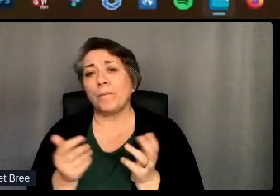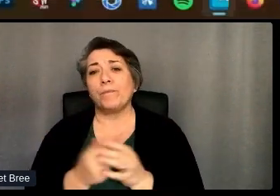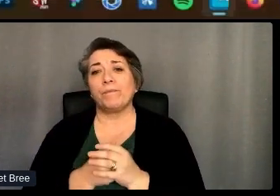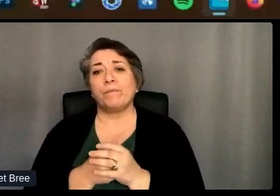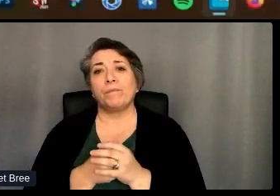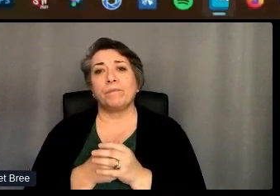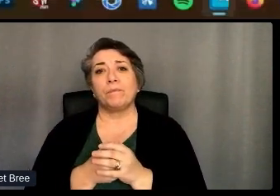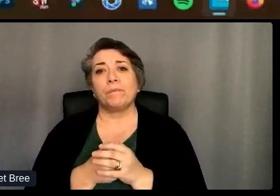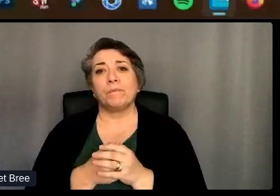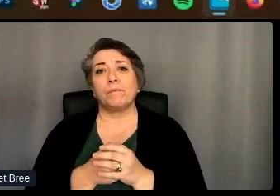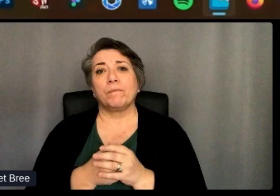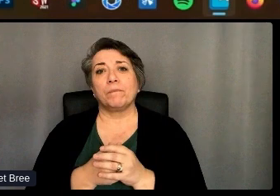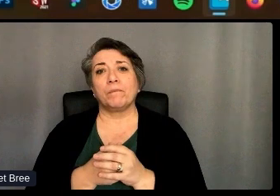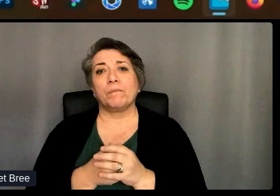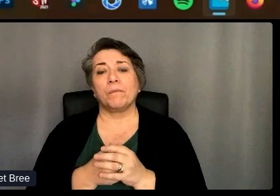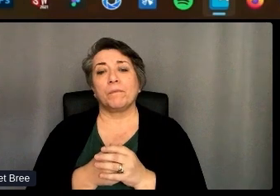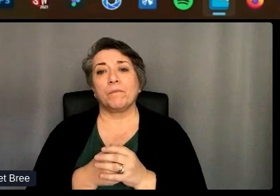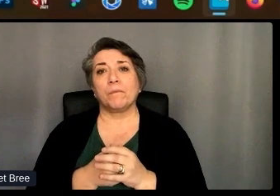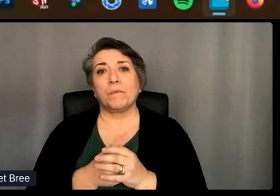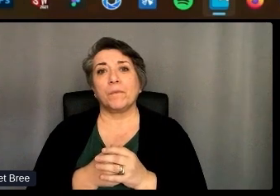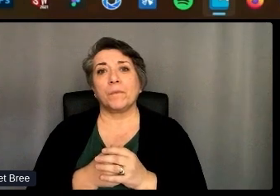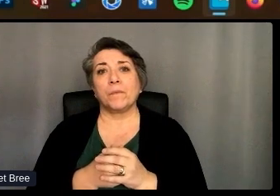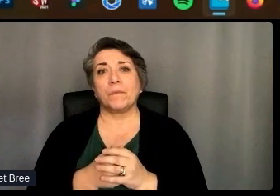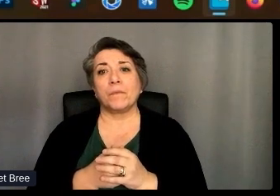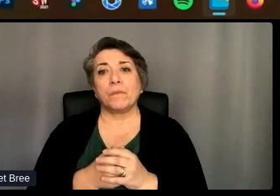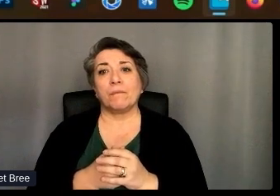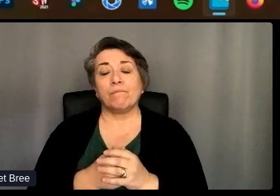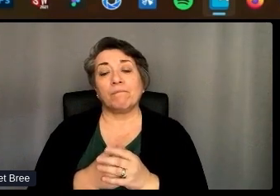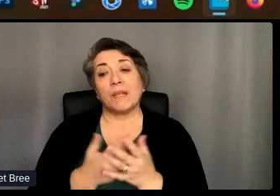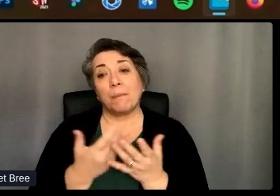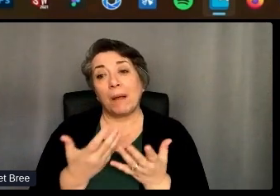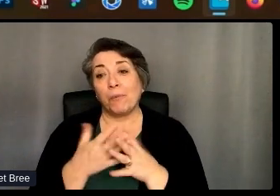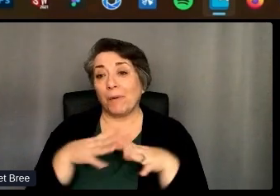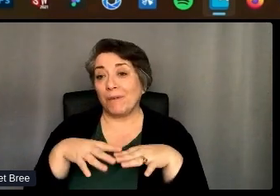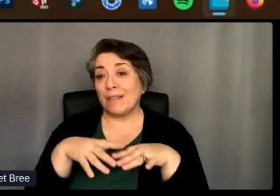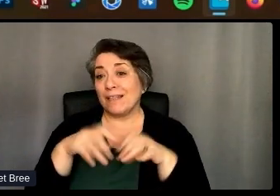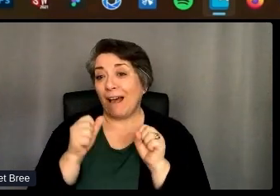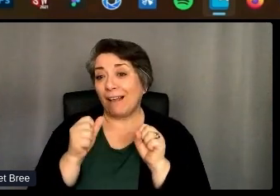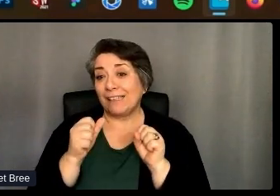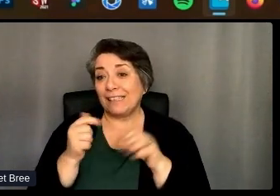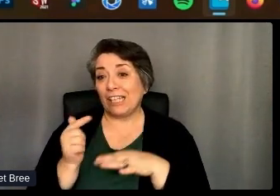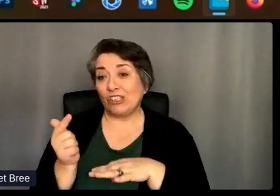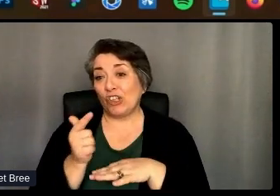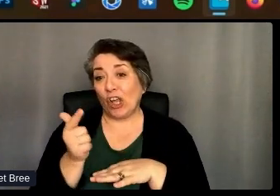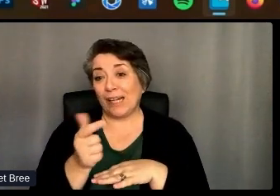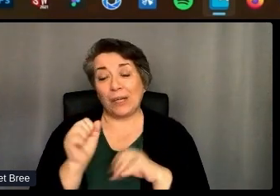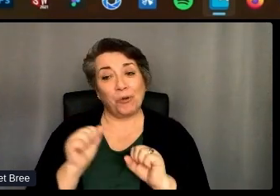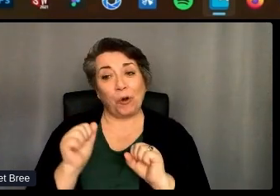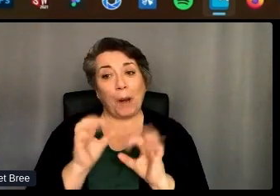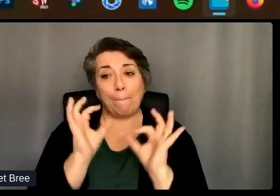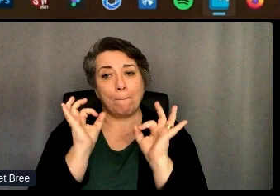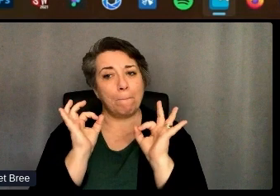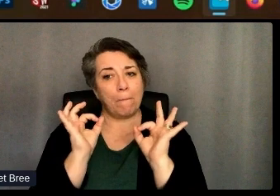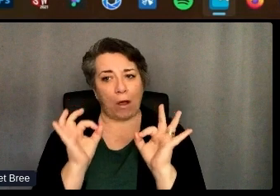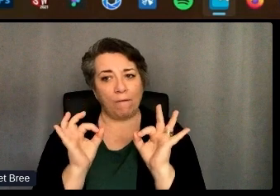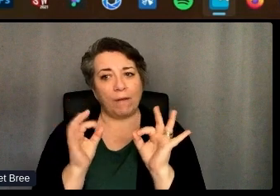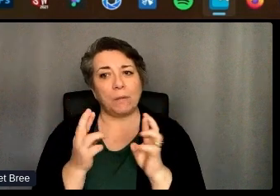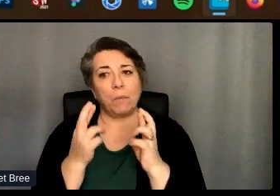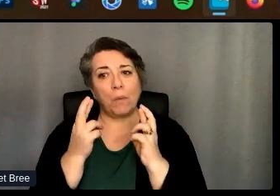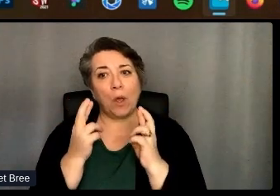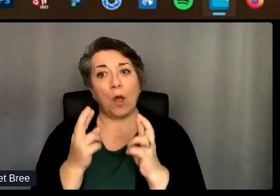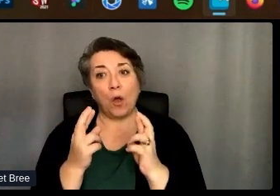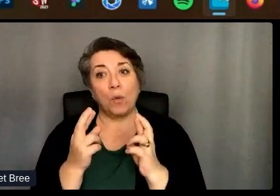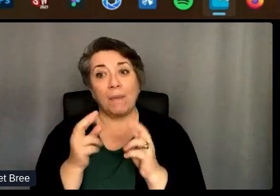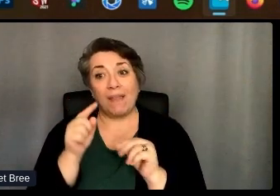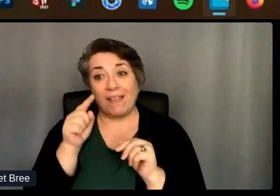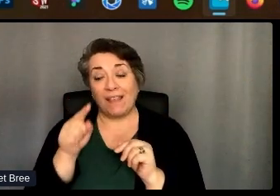Yeah, we are on a journey here and far from perfect, but we hope that this will start allowing you to